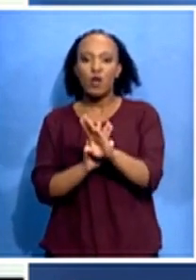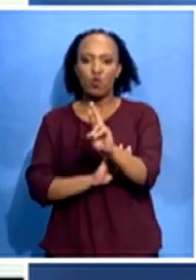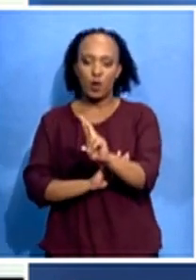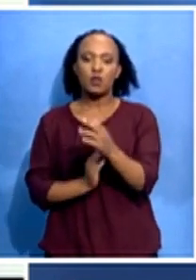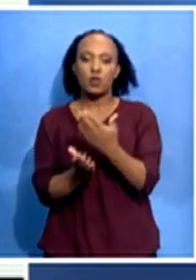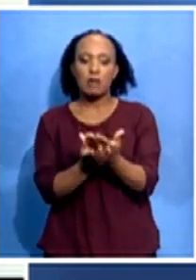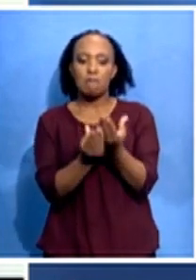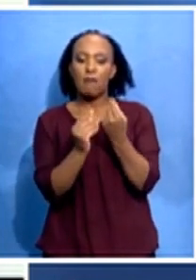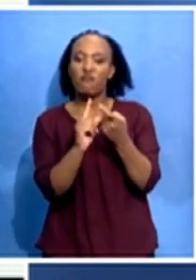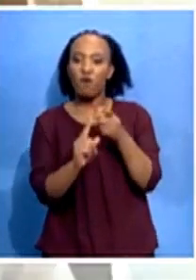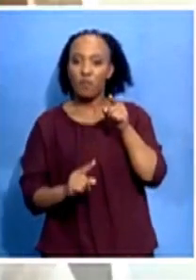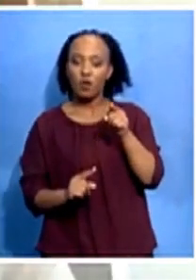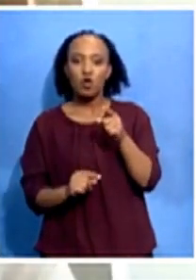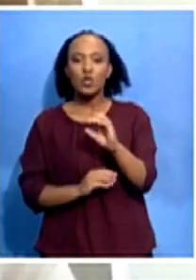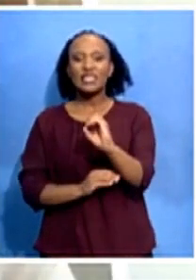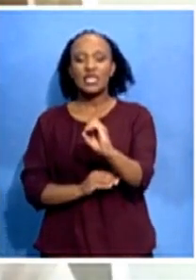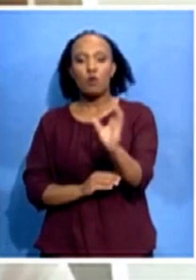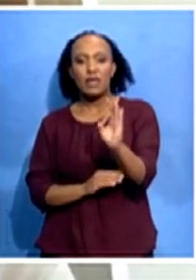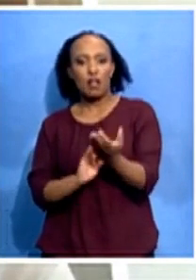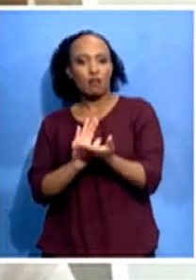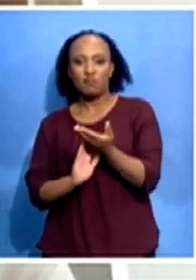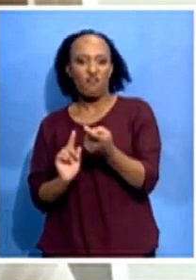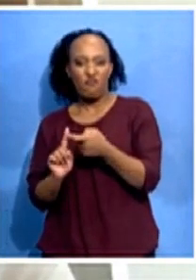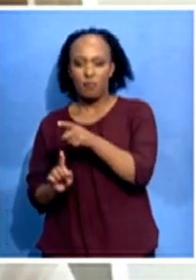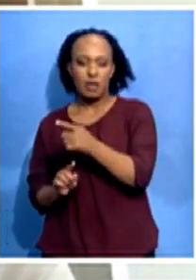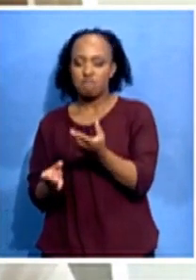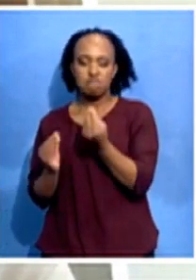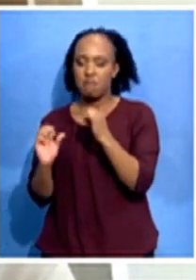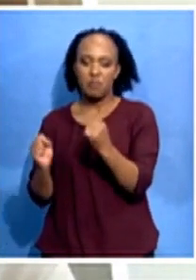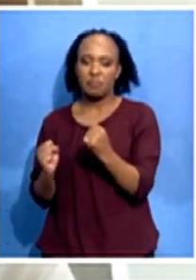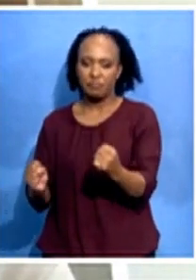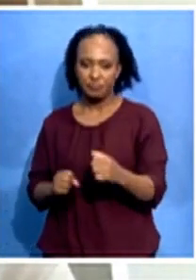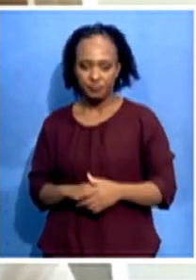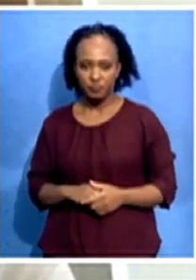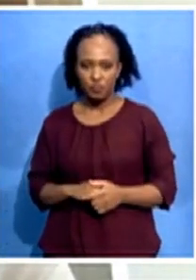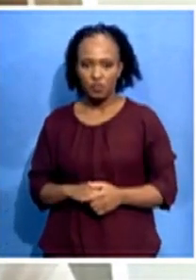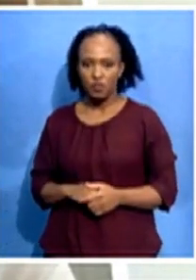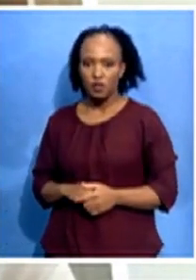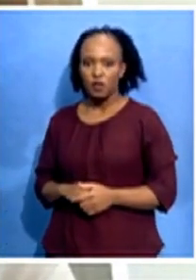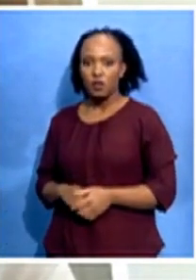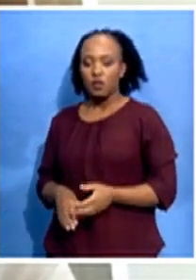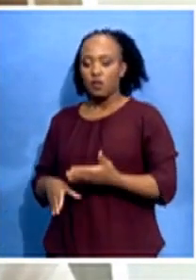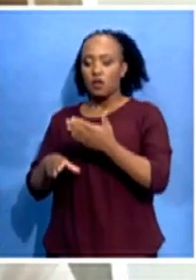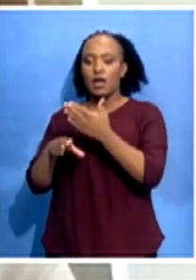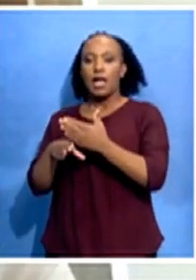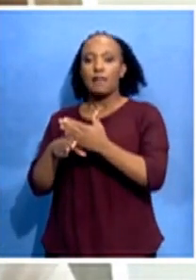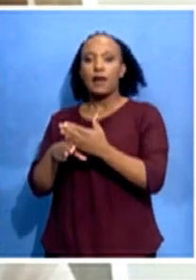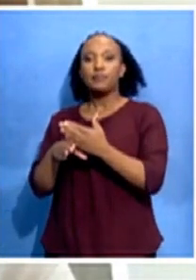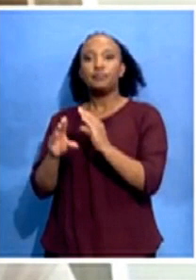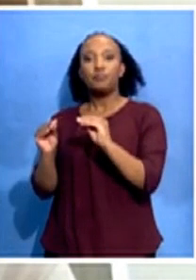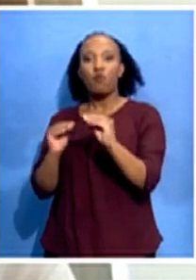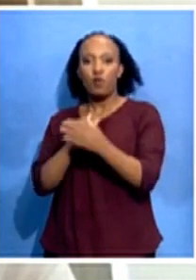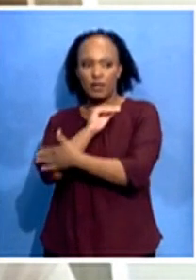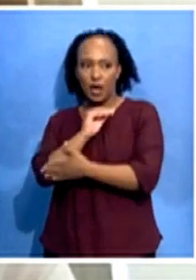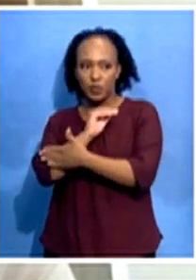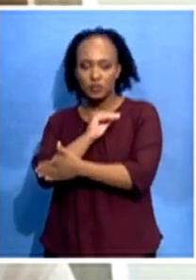increase. When you look at the labor movement landscape in the country, are the unions ready to